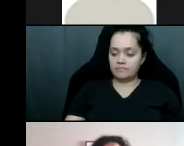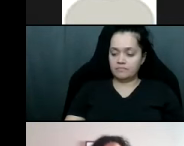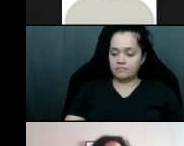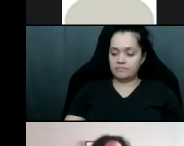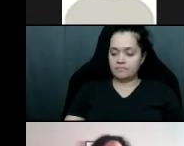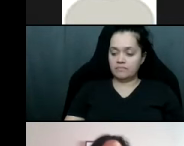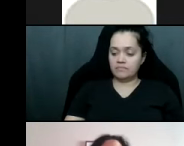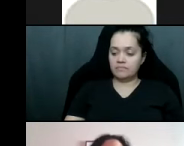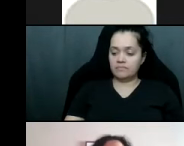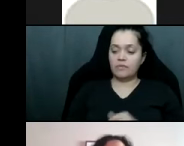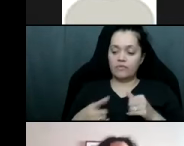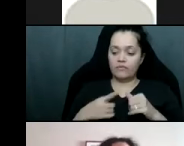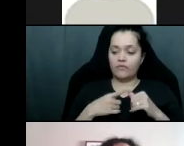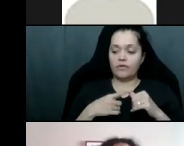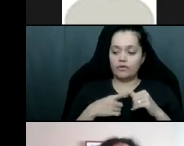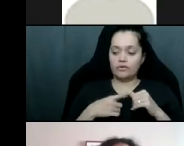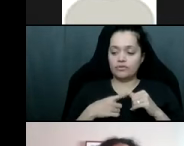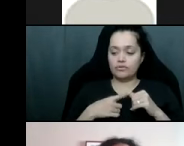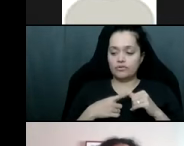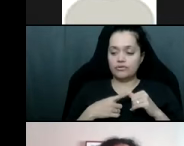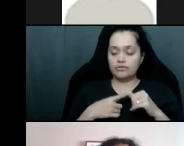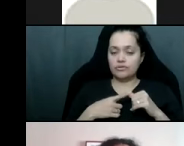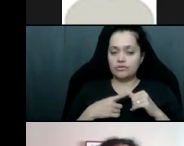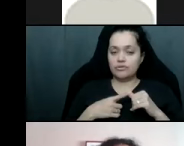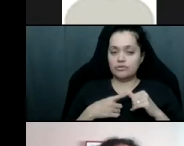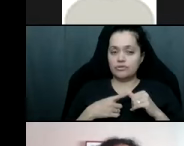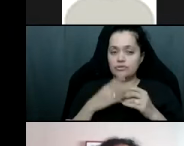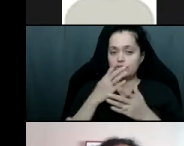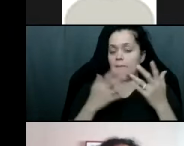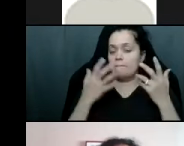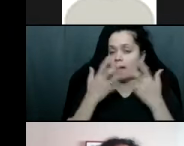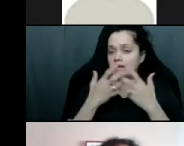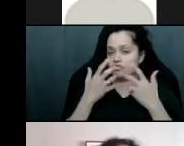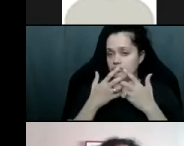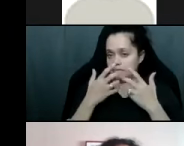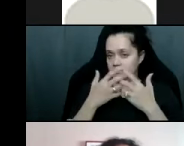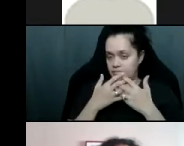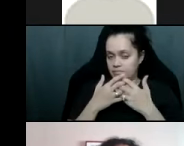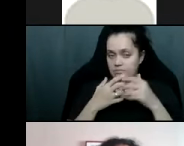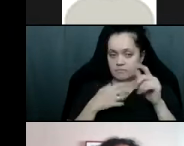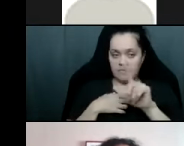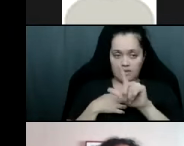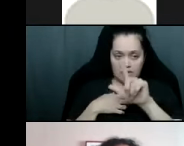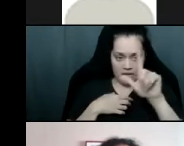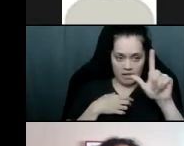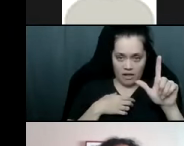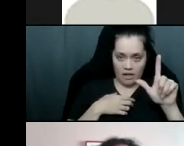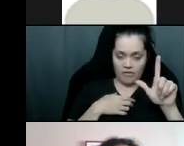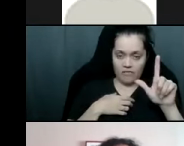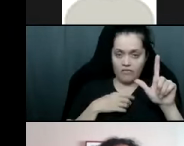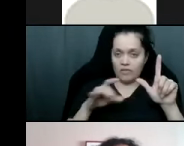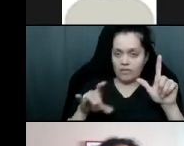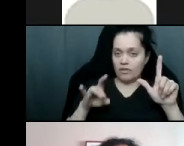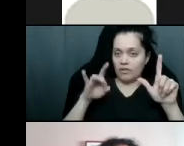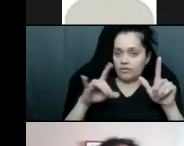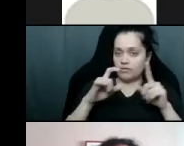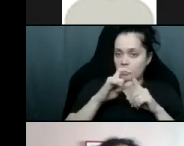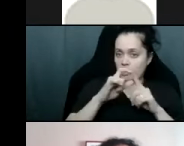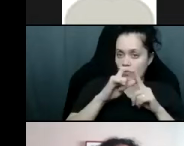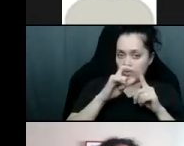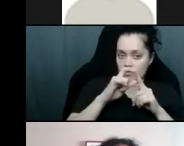So first of all, it's going to be some matching. On the left side are some Australian